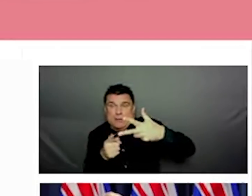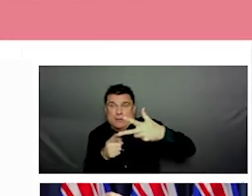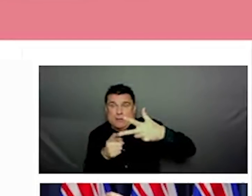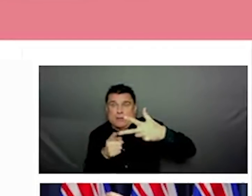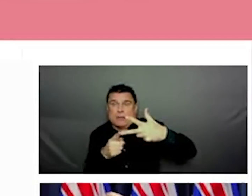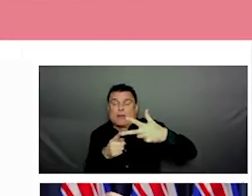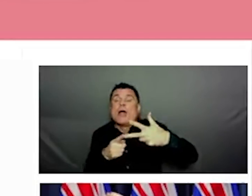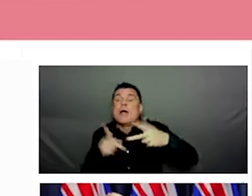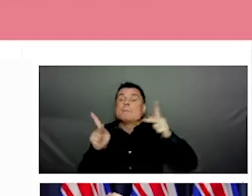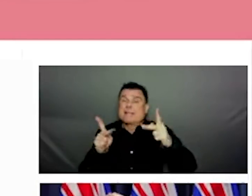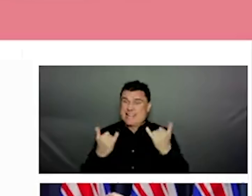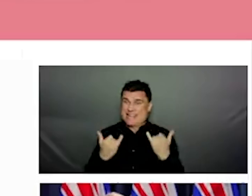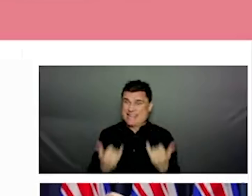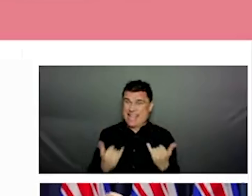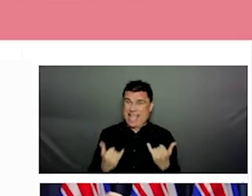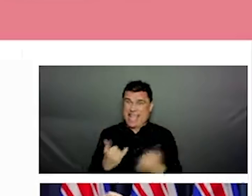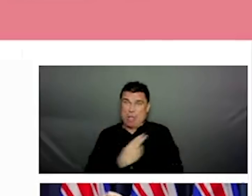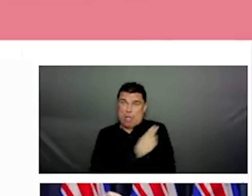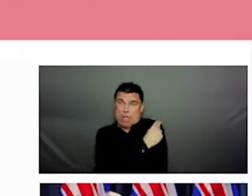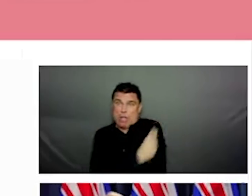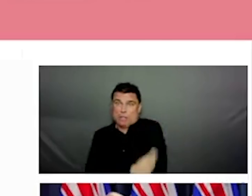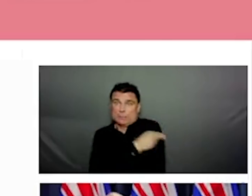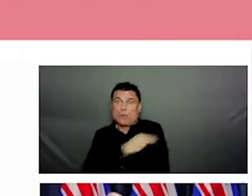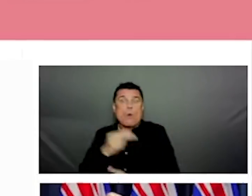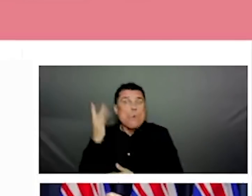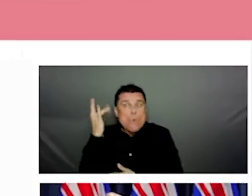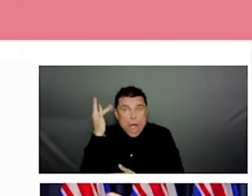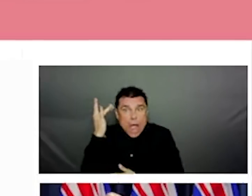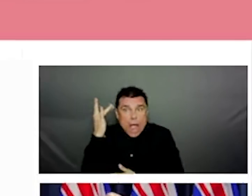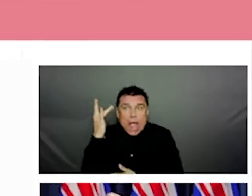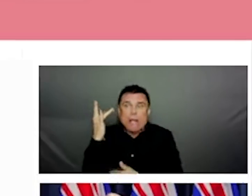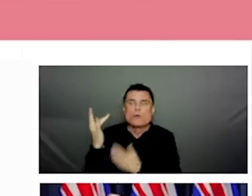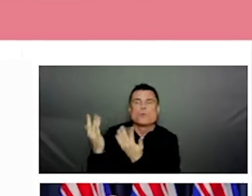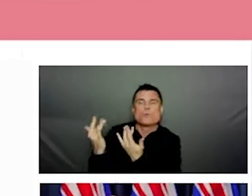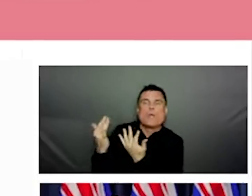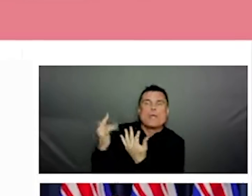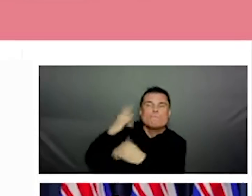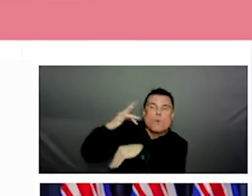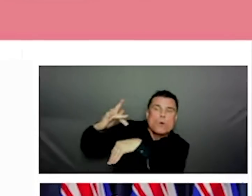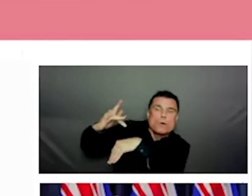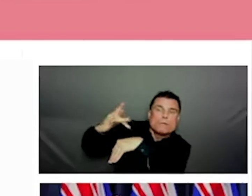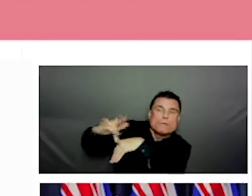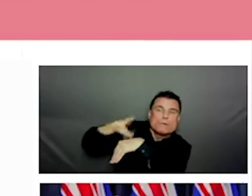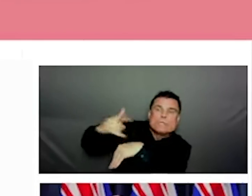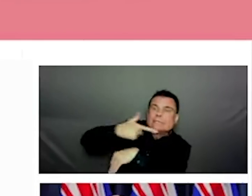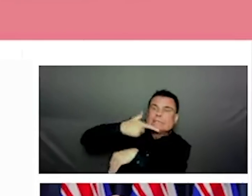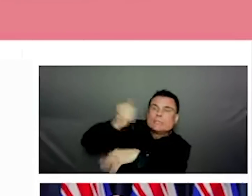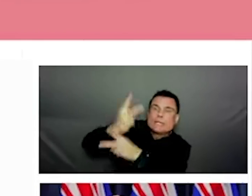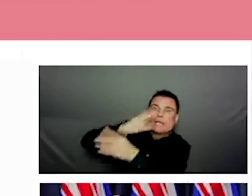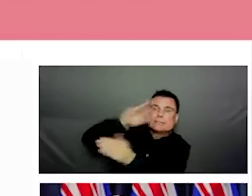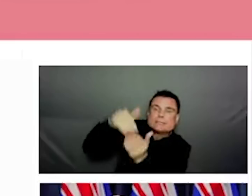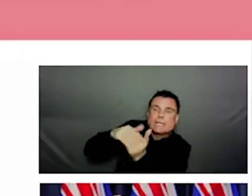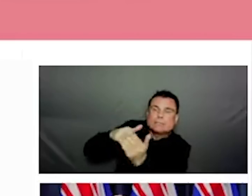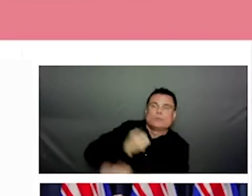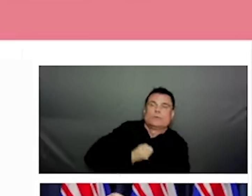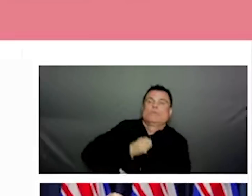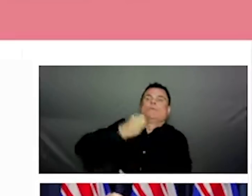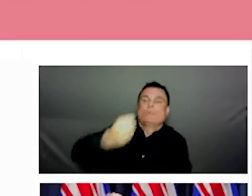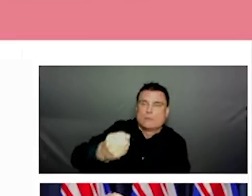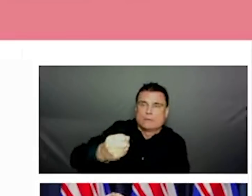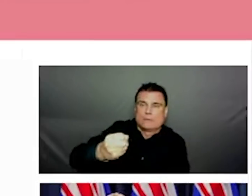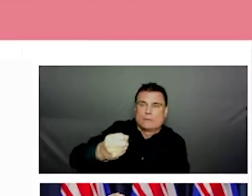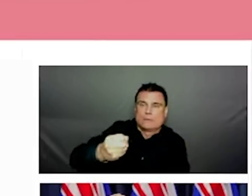long-term care home are protected so that they can get into those care homes as soon as they're available. And that includes